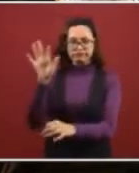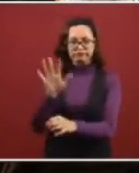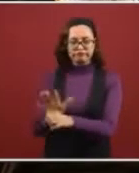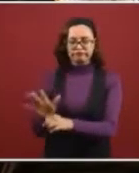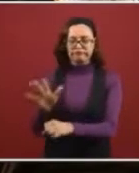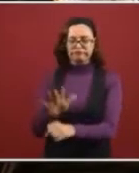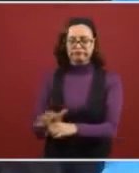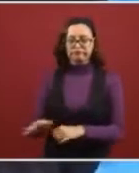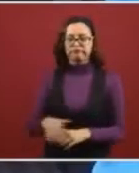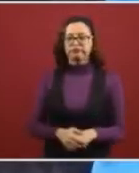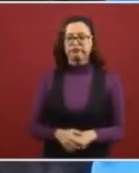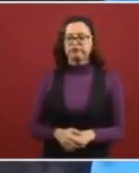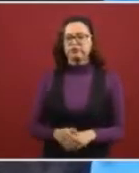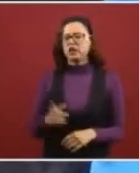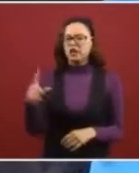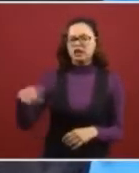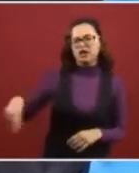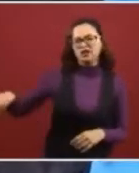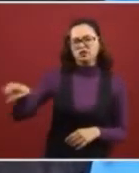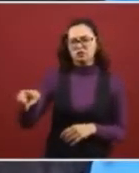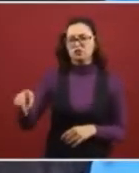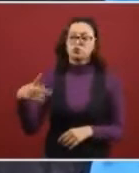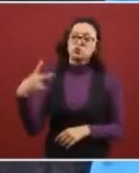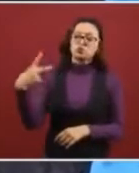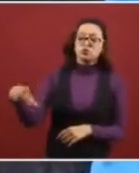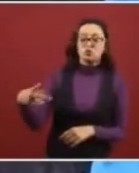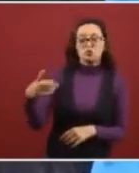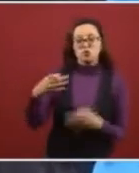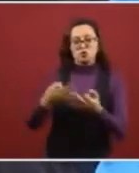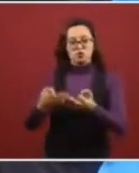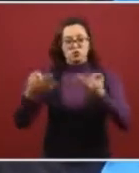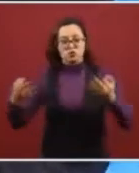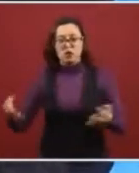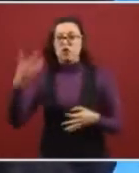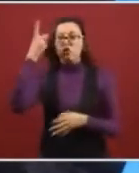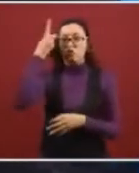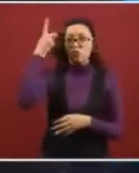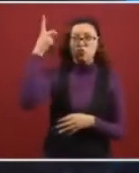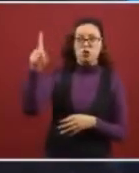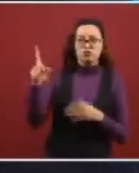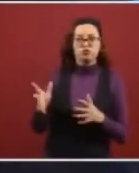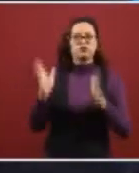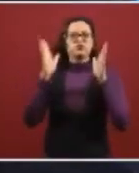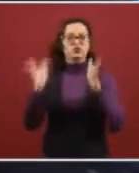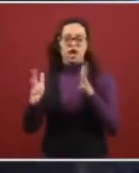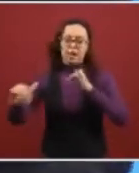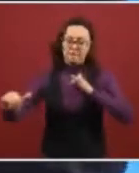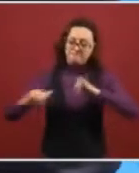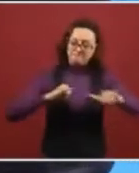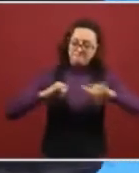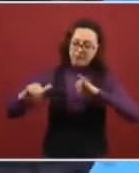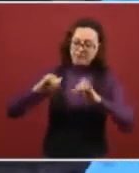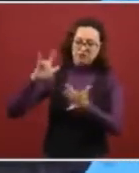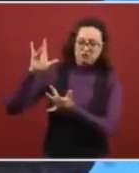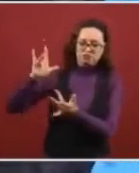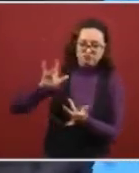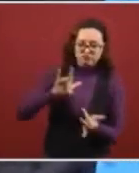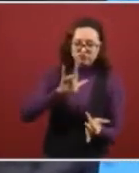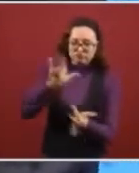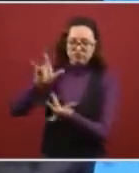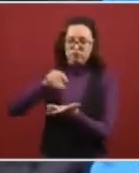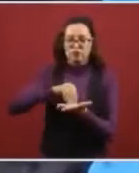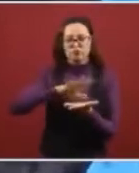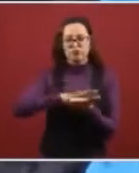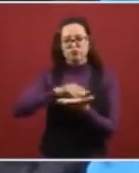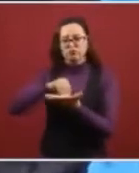233,235 producers. They have the legitimate possession of that they are, they have